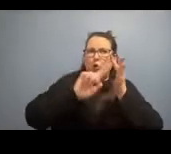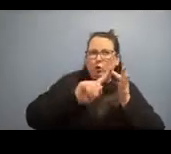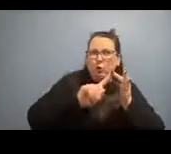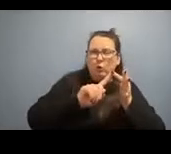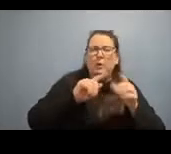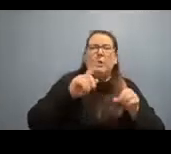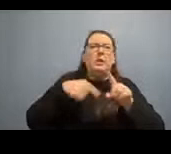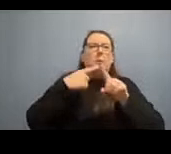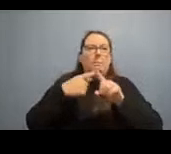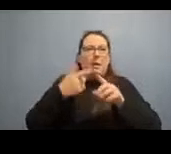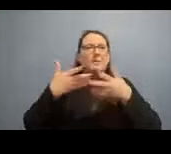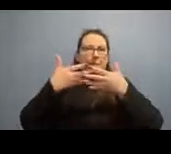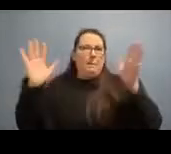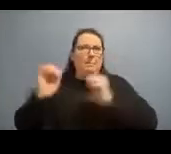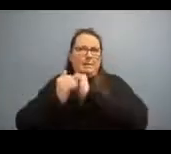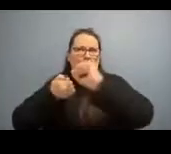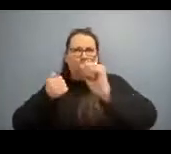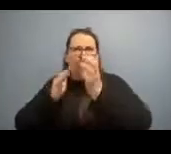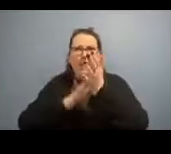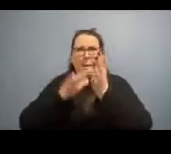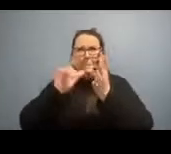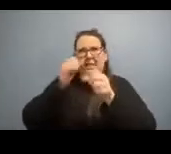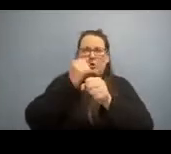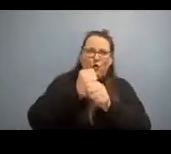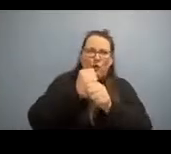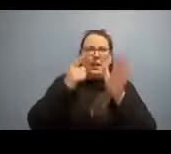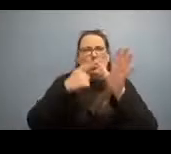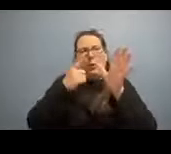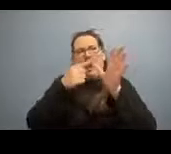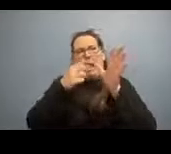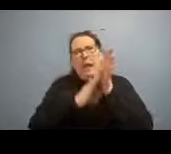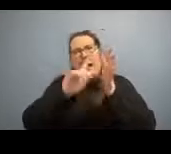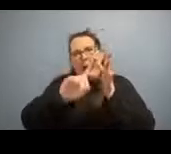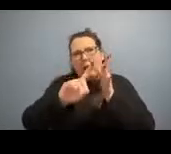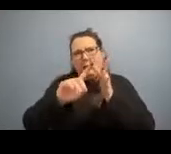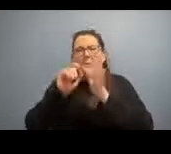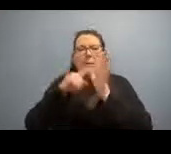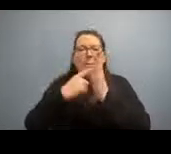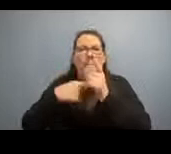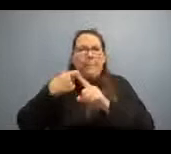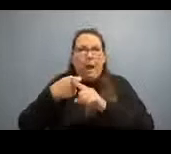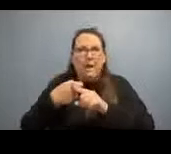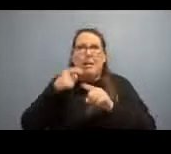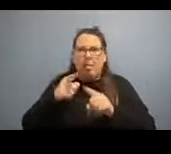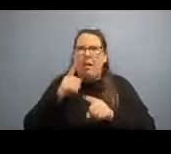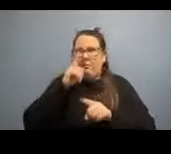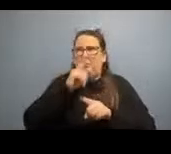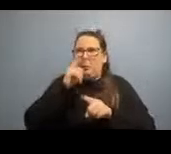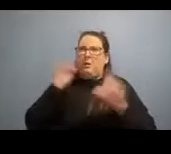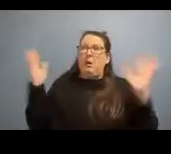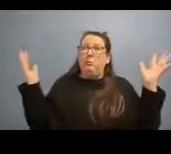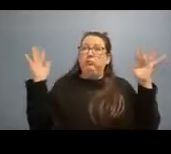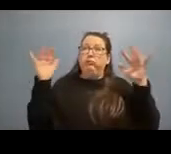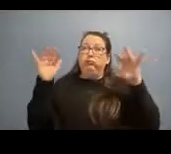large sporting events like MCG and Amy Park, which again give rise to a very large number of contacts that are